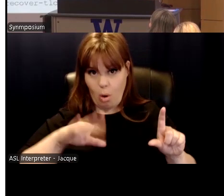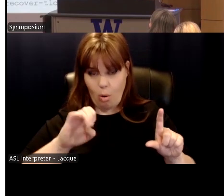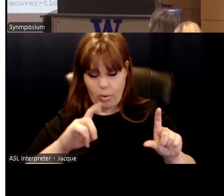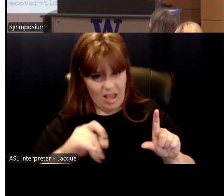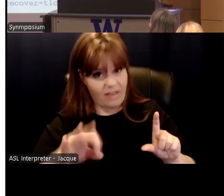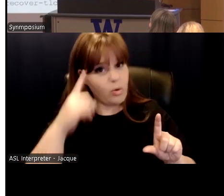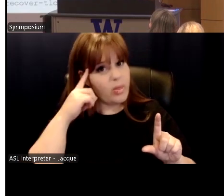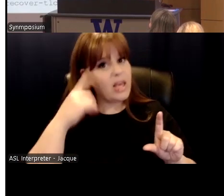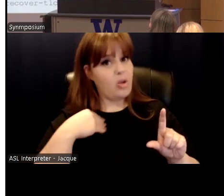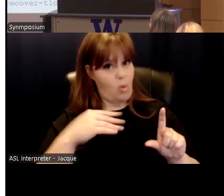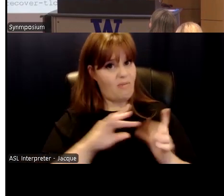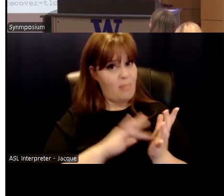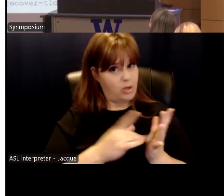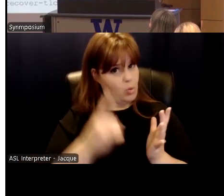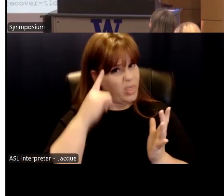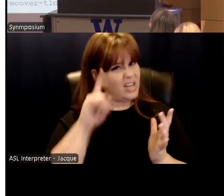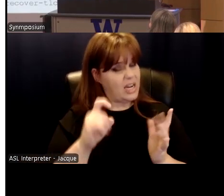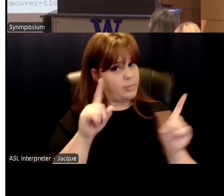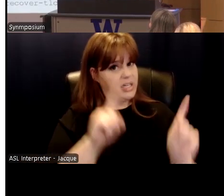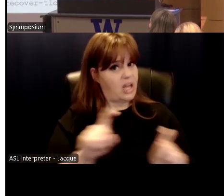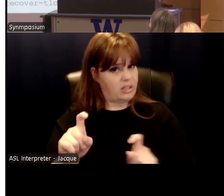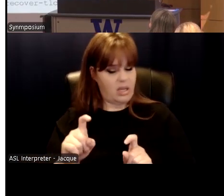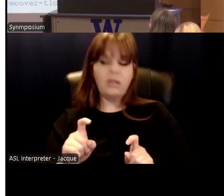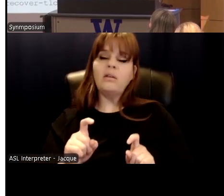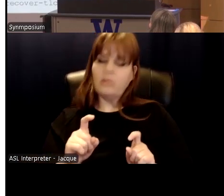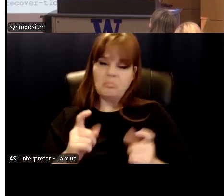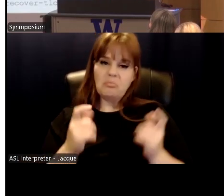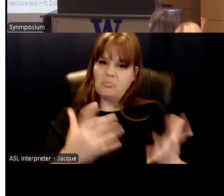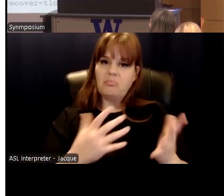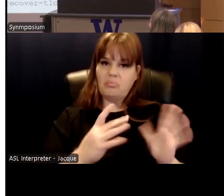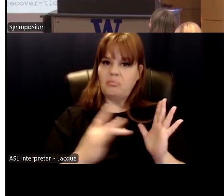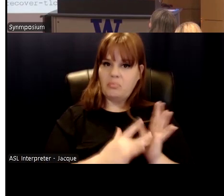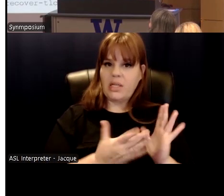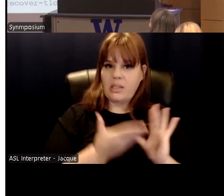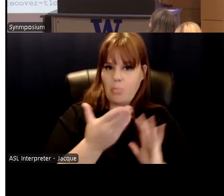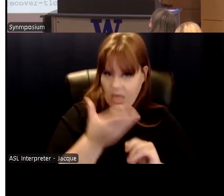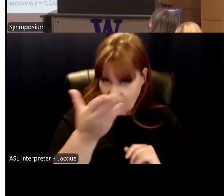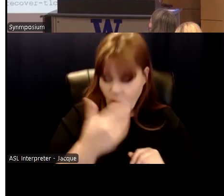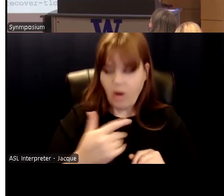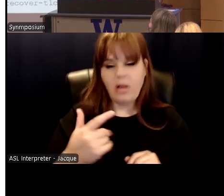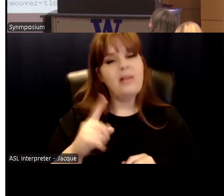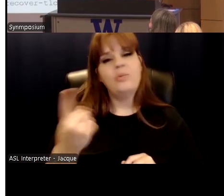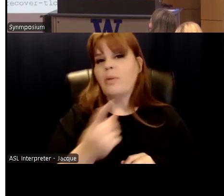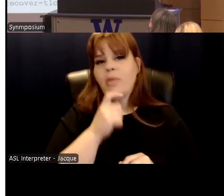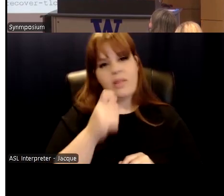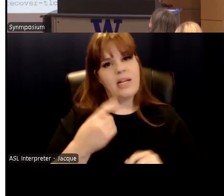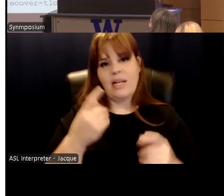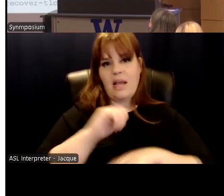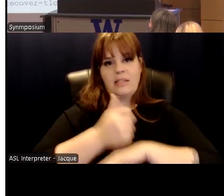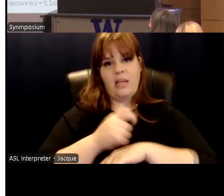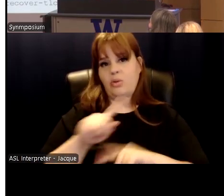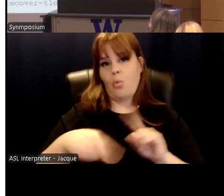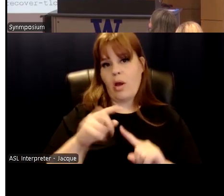be tried in long COVID, they're taking input from everyone. This is something that didn't exist when the Recover clinical trials